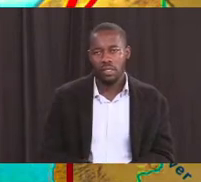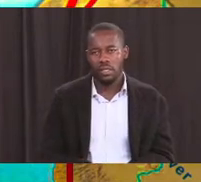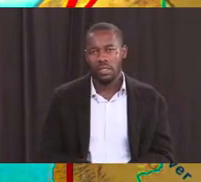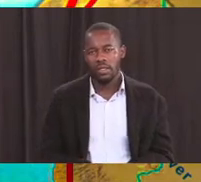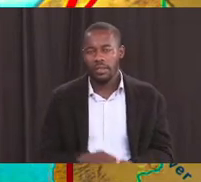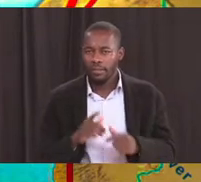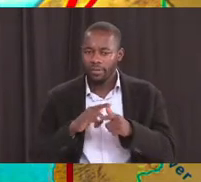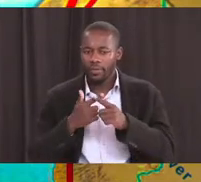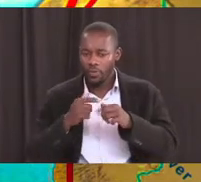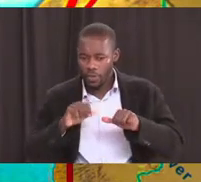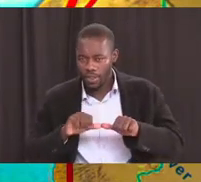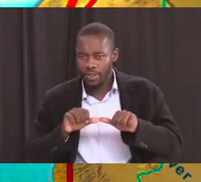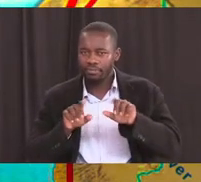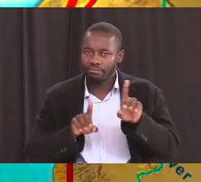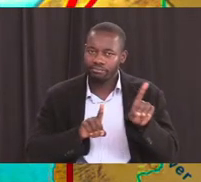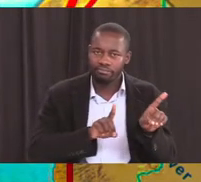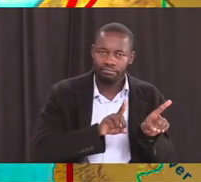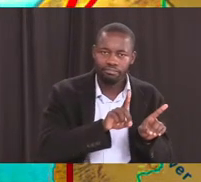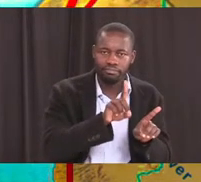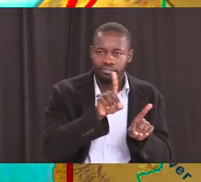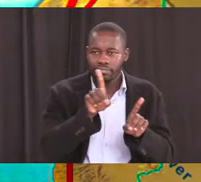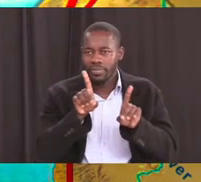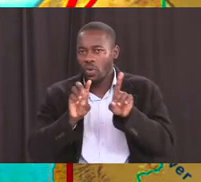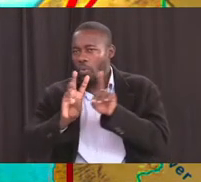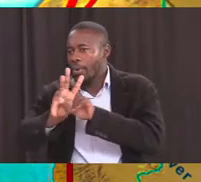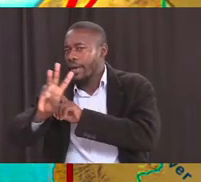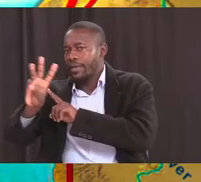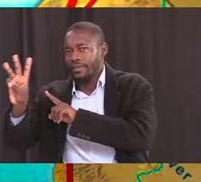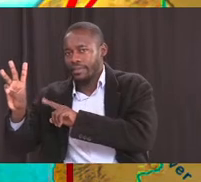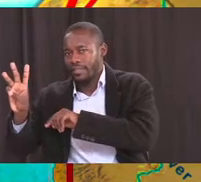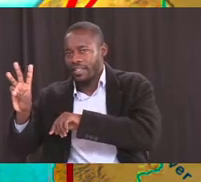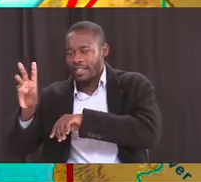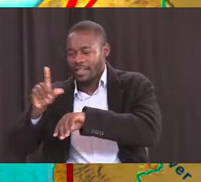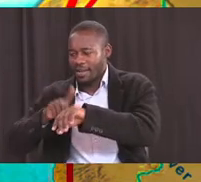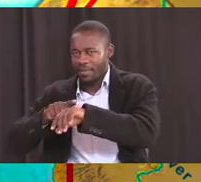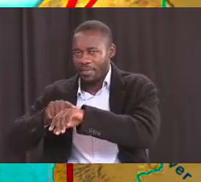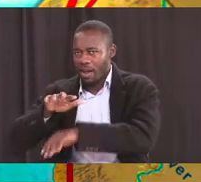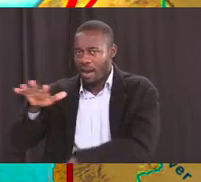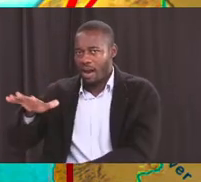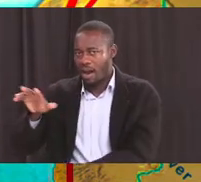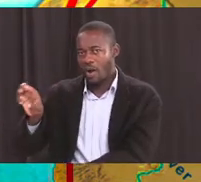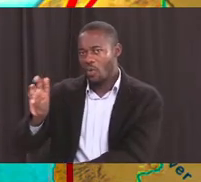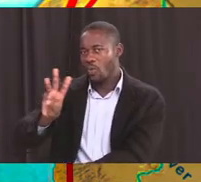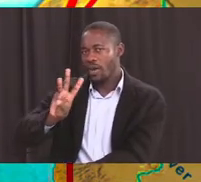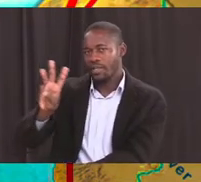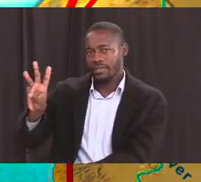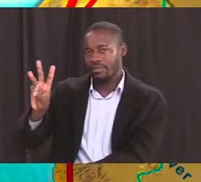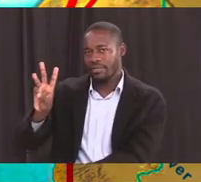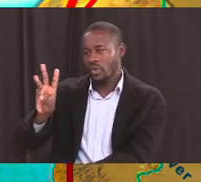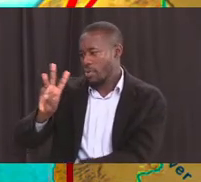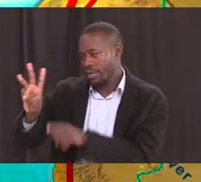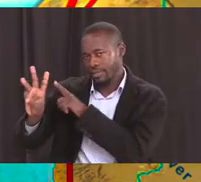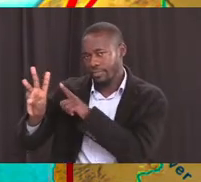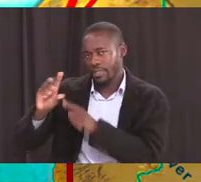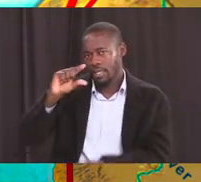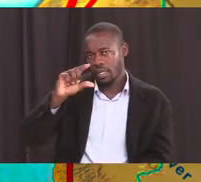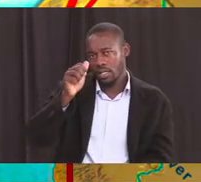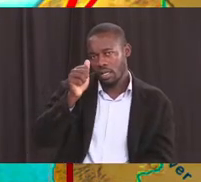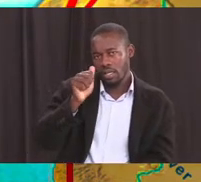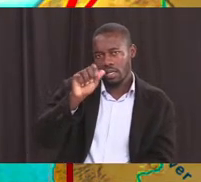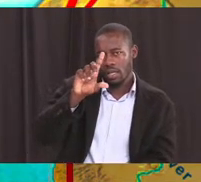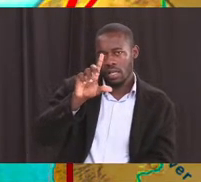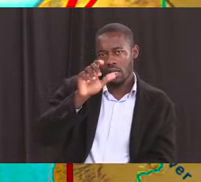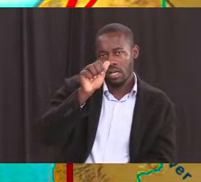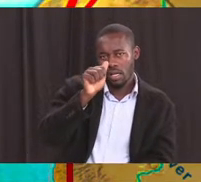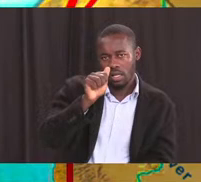And they continue their journey westward. But as they go through this green area, Galatia, the next area they enter right